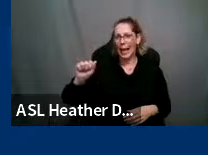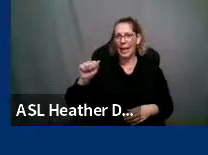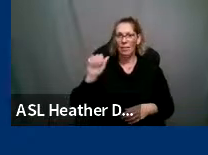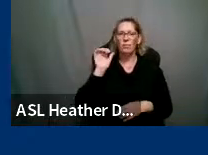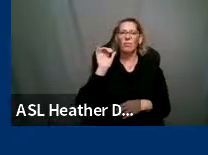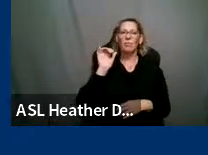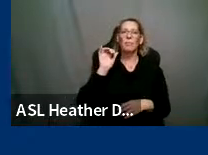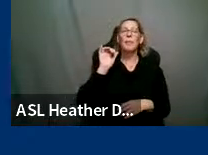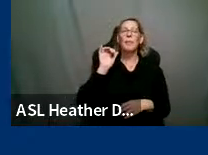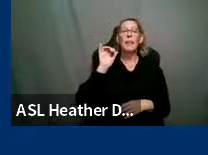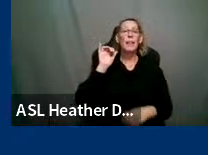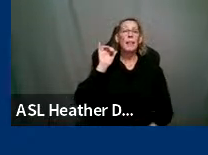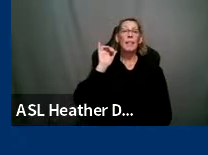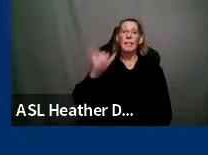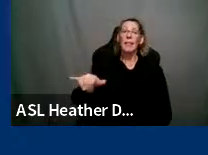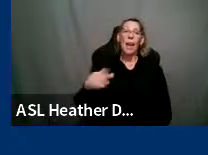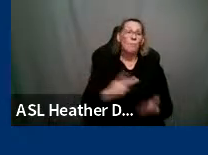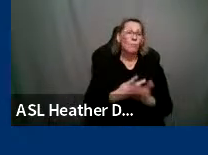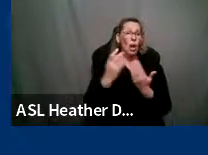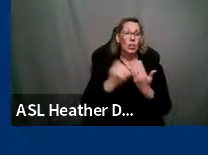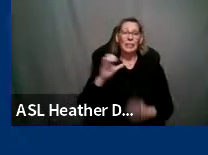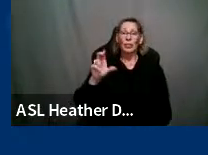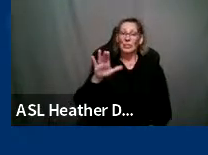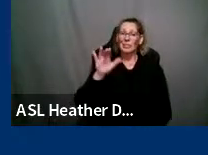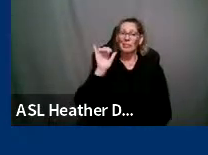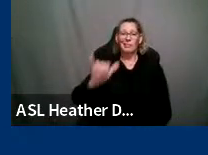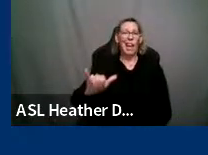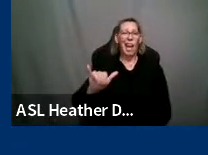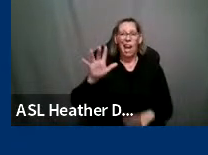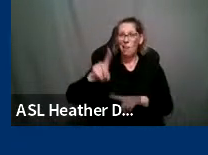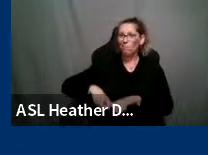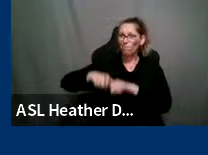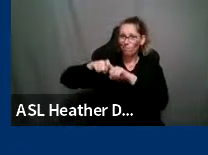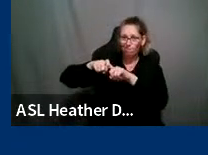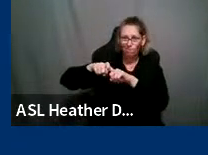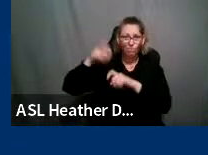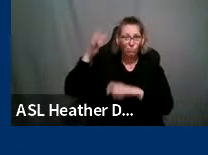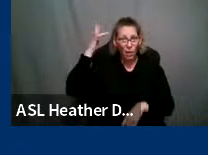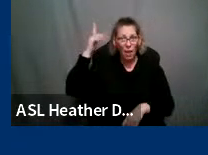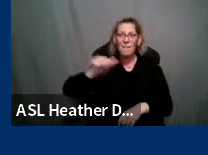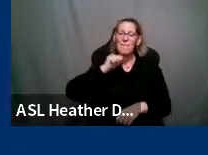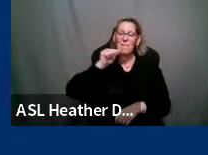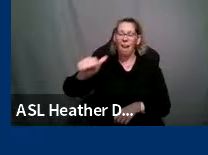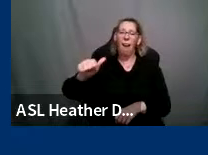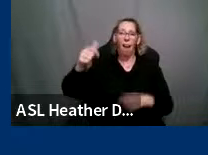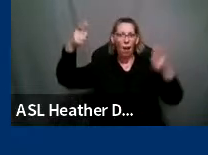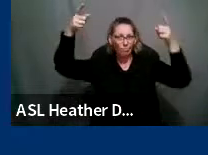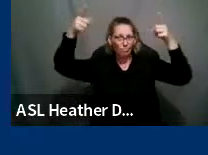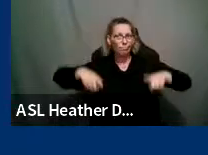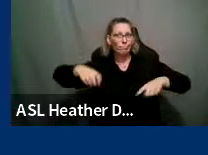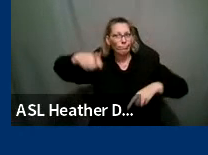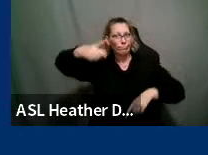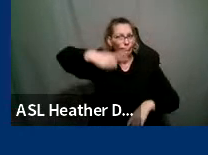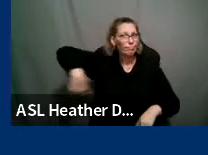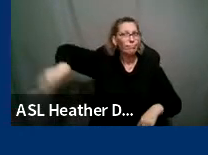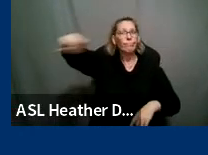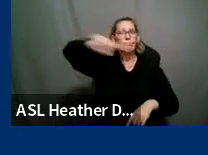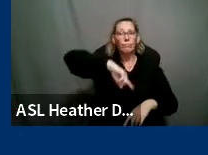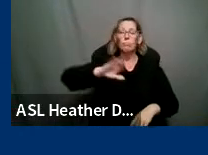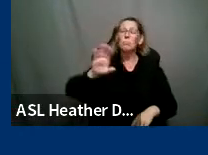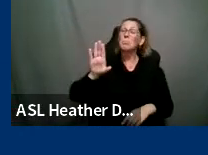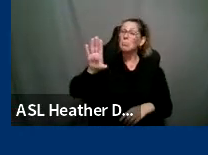project, unfortunately, was shelved in 2014 due to a lack of regional consensus.